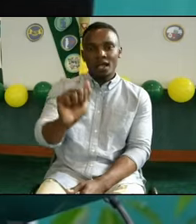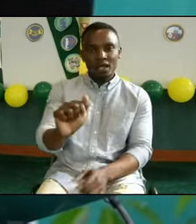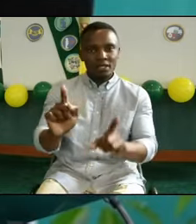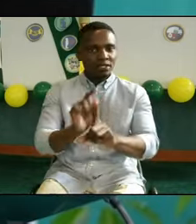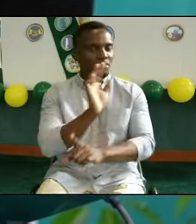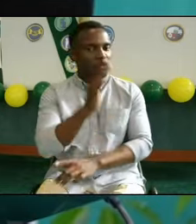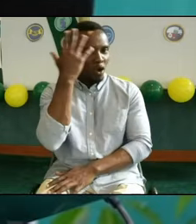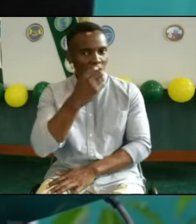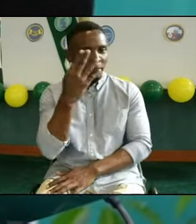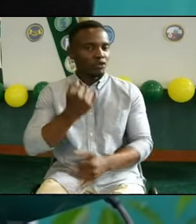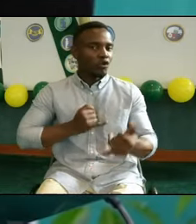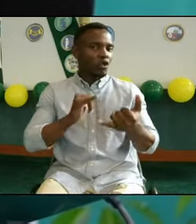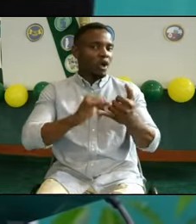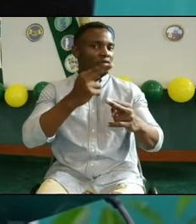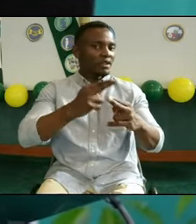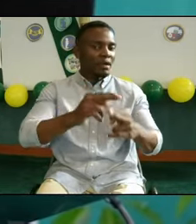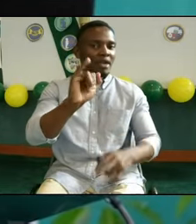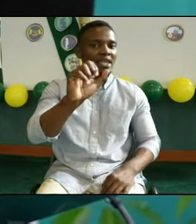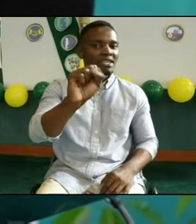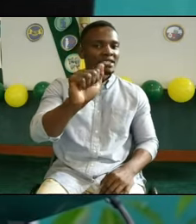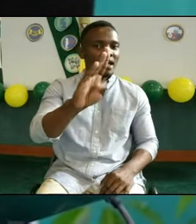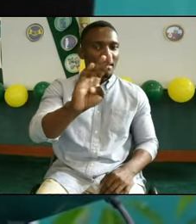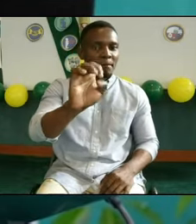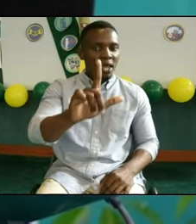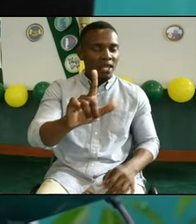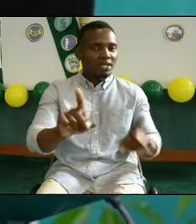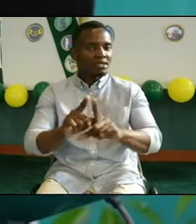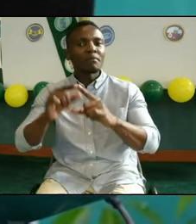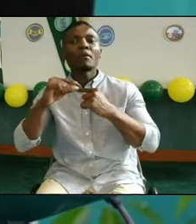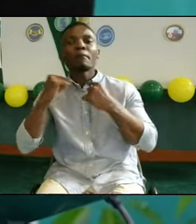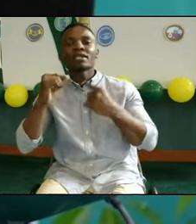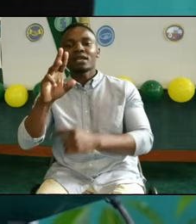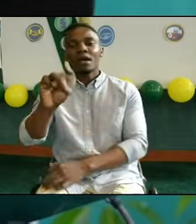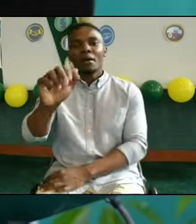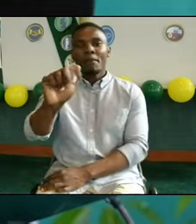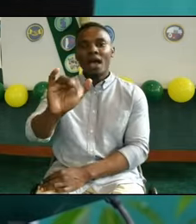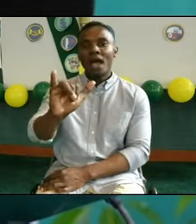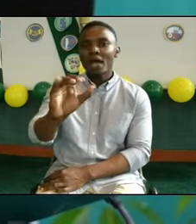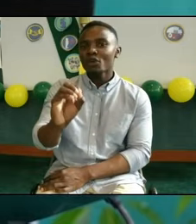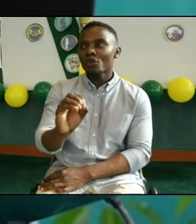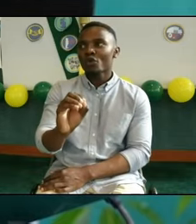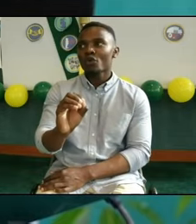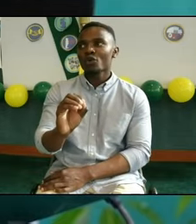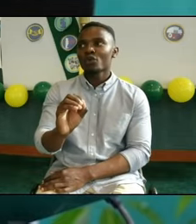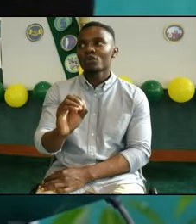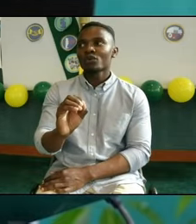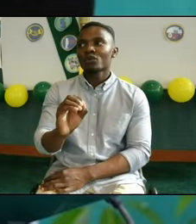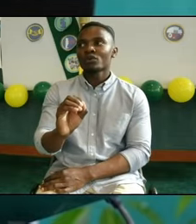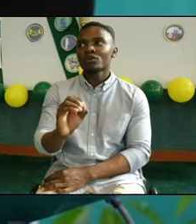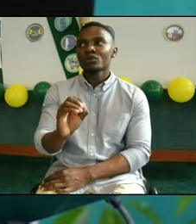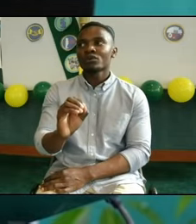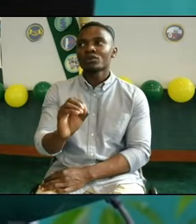wife, Isabella, Pastor Mayo, and the wife, Edina. I think the third pastor, I've not met him, and I